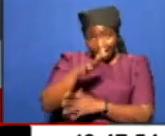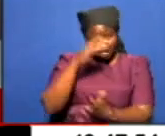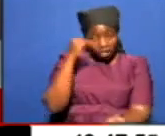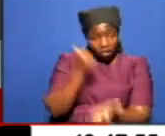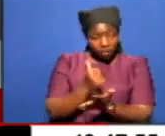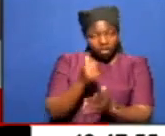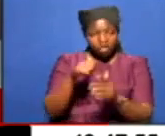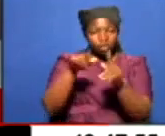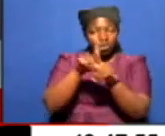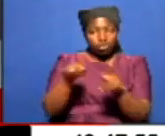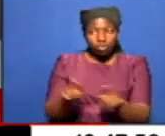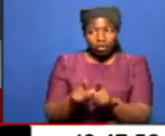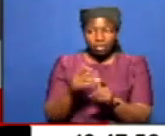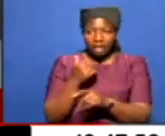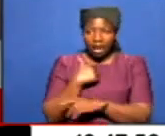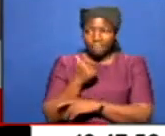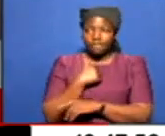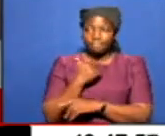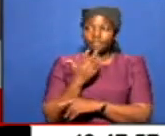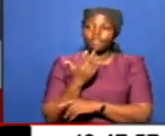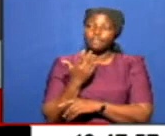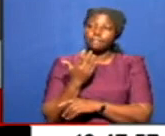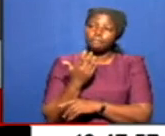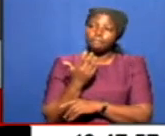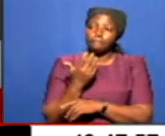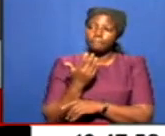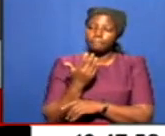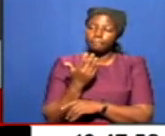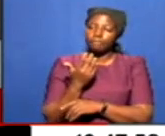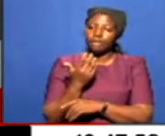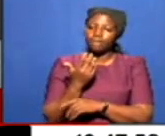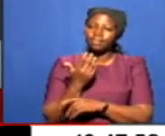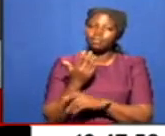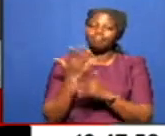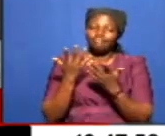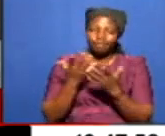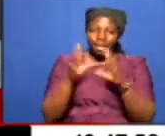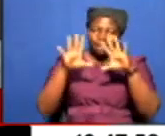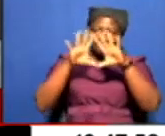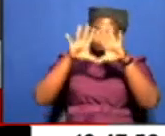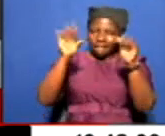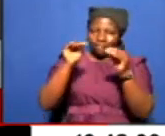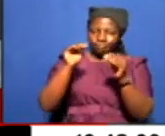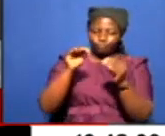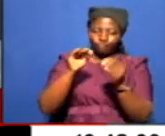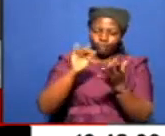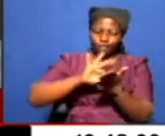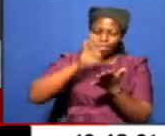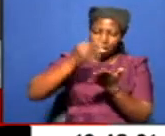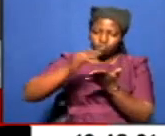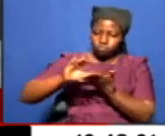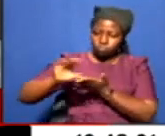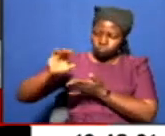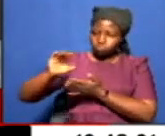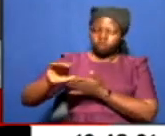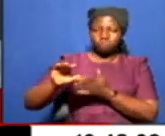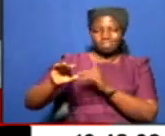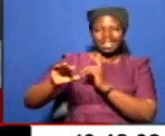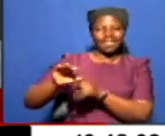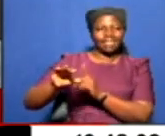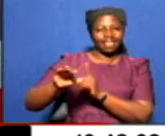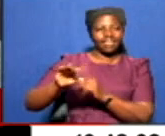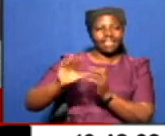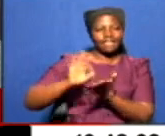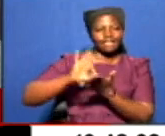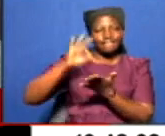also put in place on the budget some funds, which is more or less, it looks like an affirmative fund, but is purely left